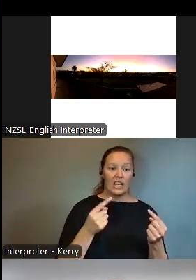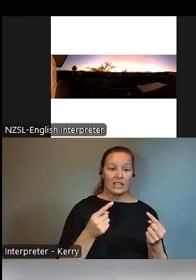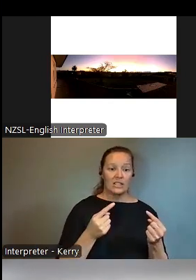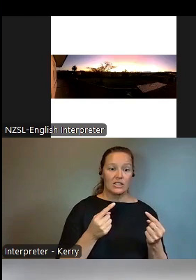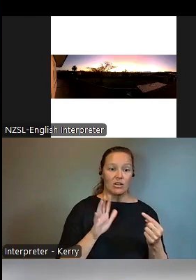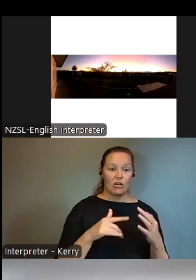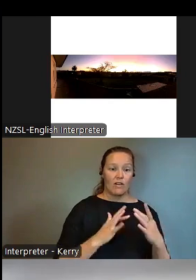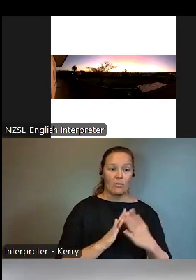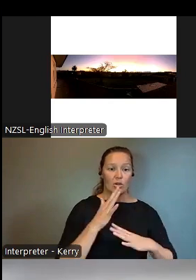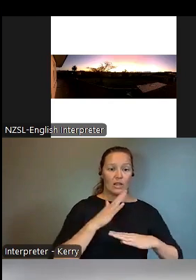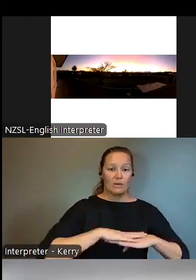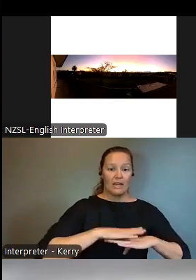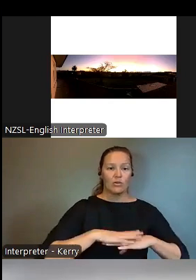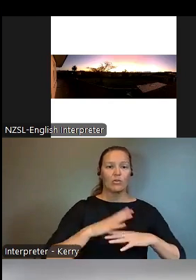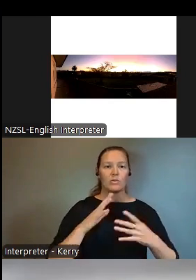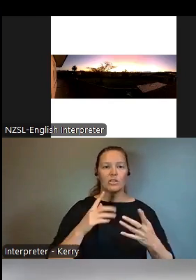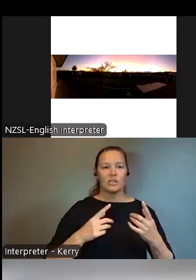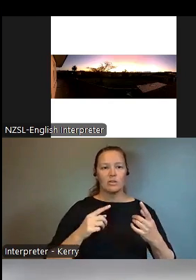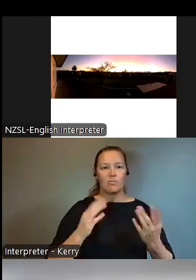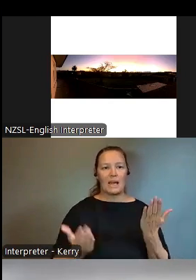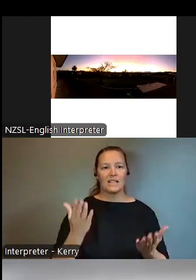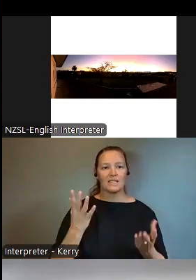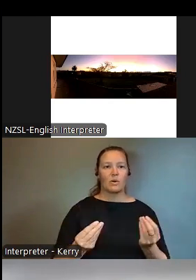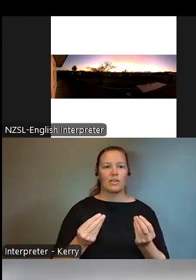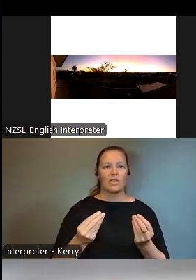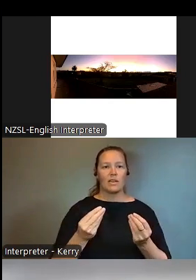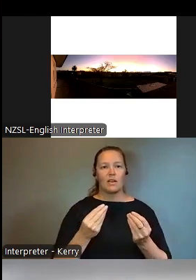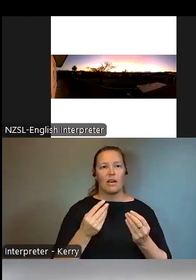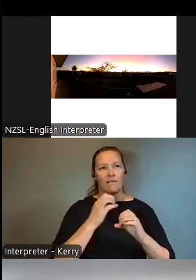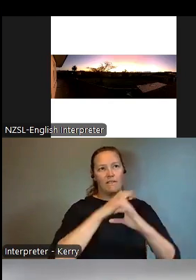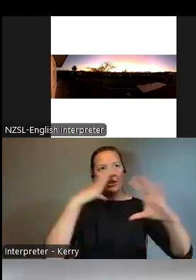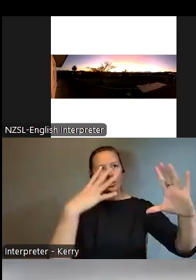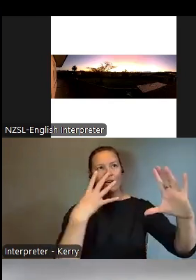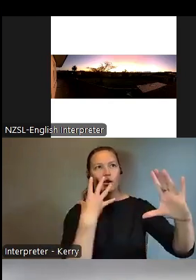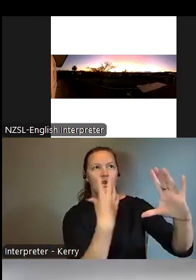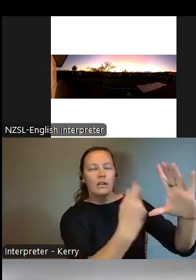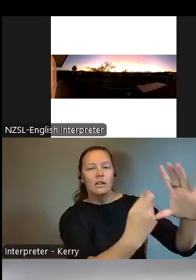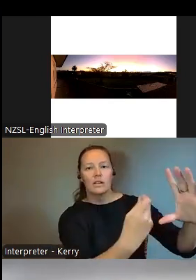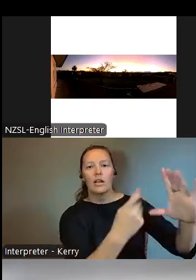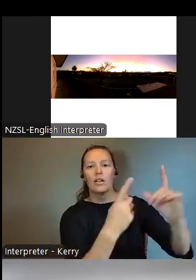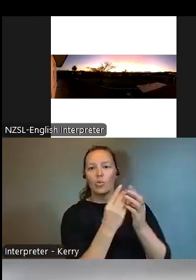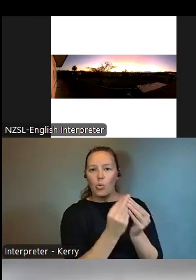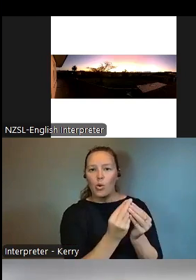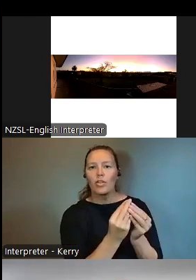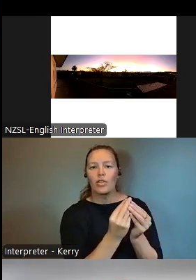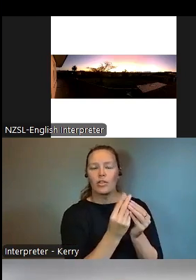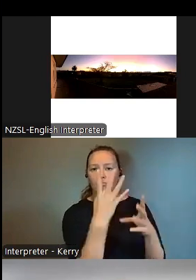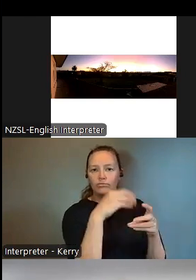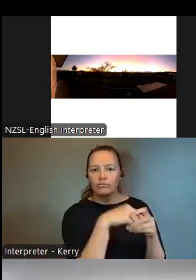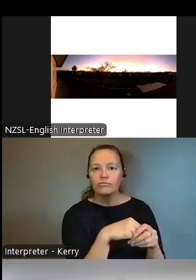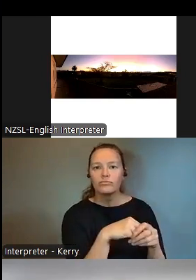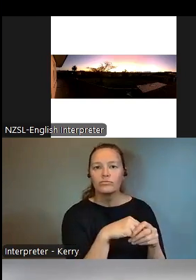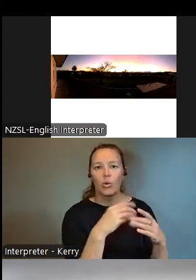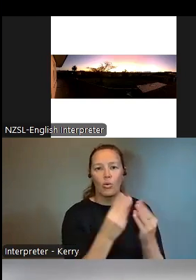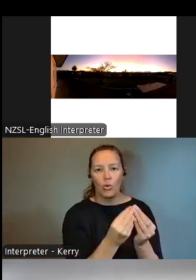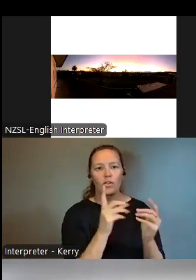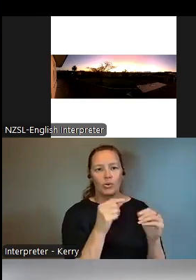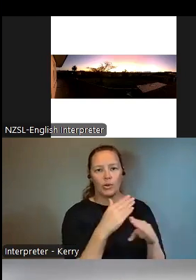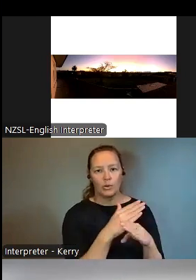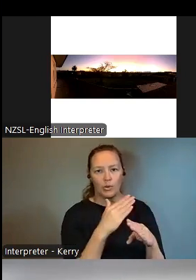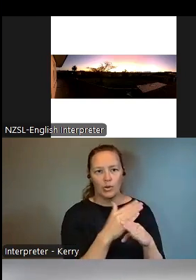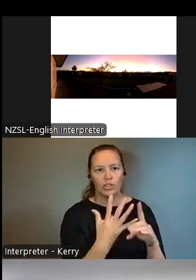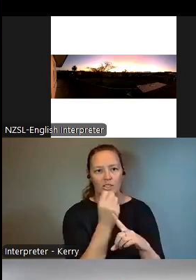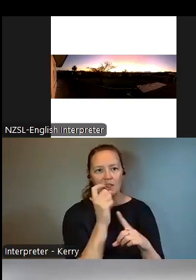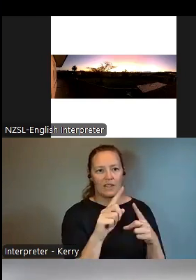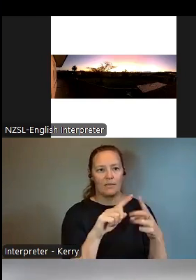potential solution, a compelling vision. This is worth pursuing. This is worth doing the mahi on. That's number